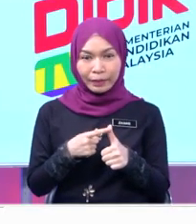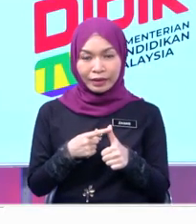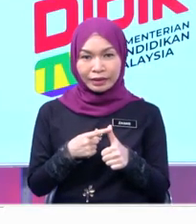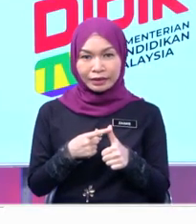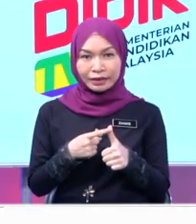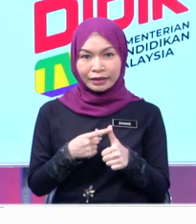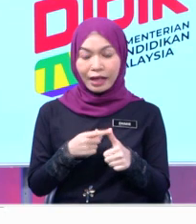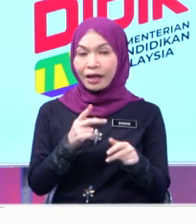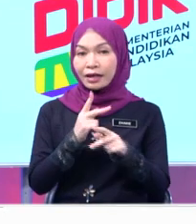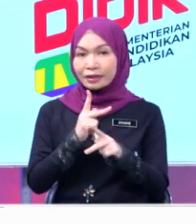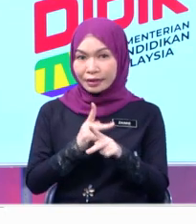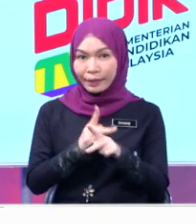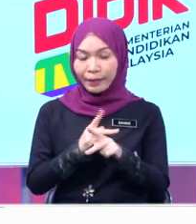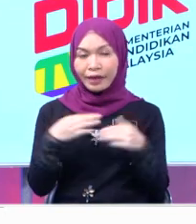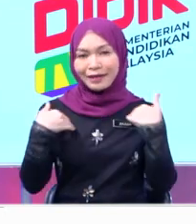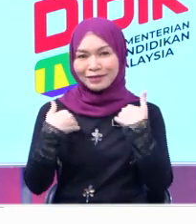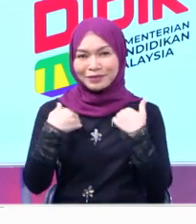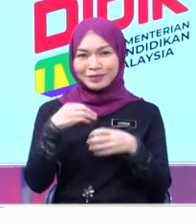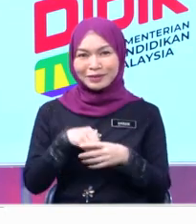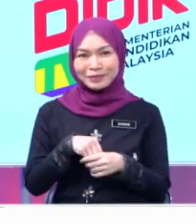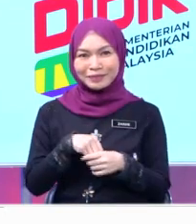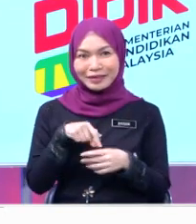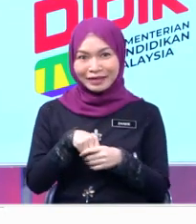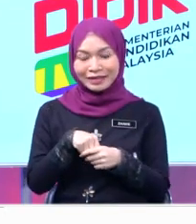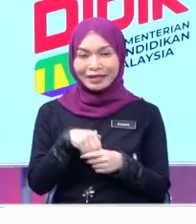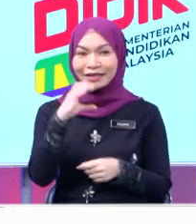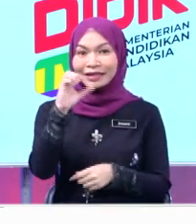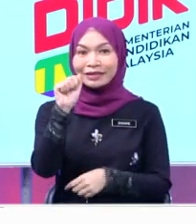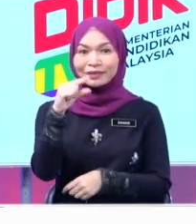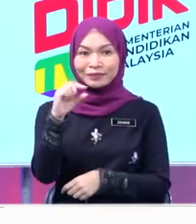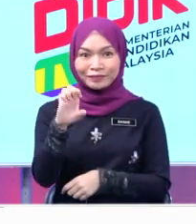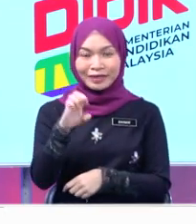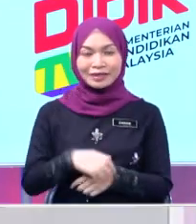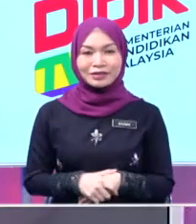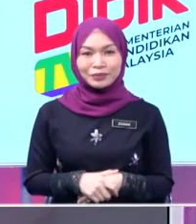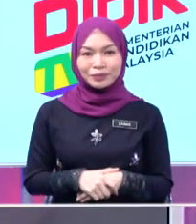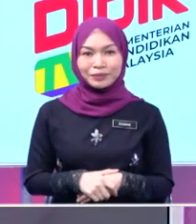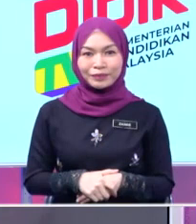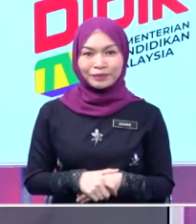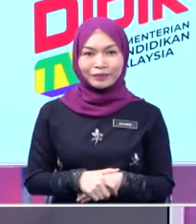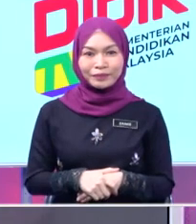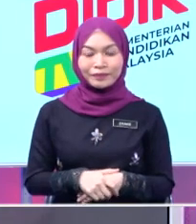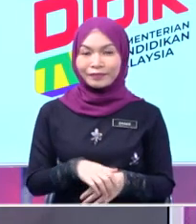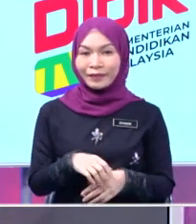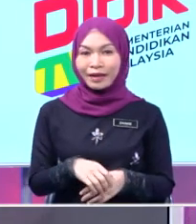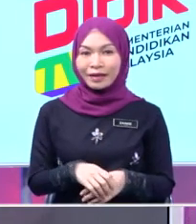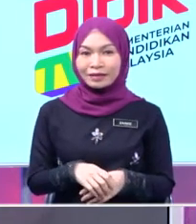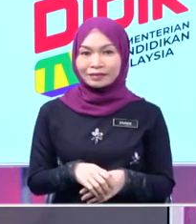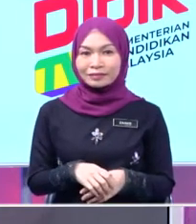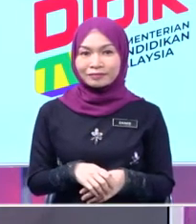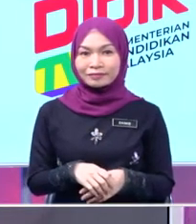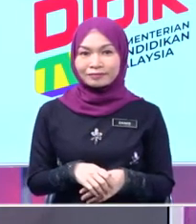cages to study them. All right, okay. guys? Okay. You're all on the right track. It's just that, like I said just now, with